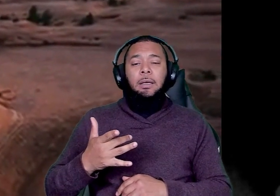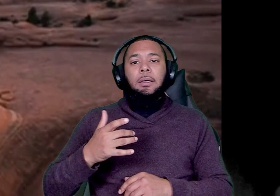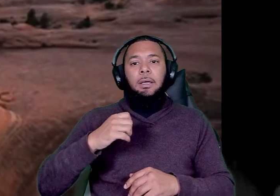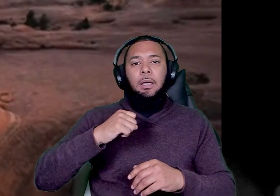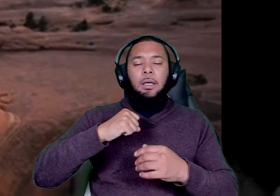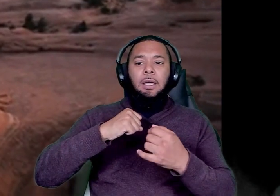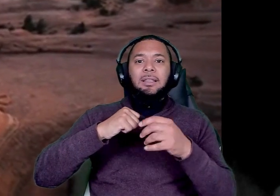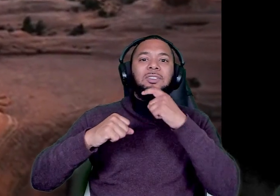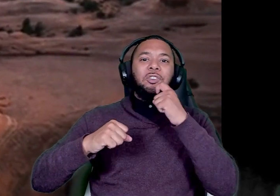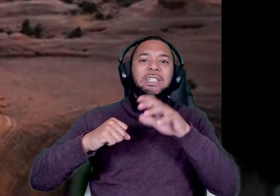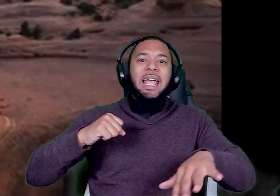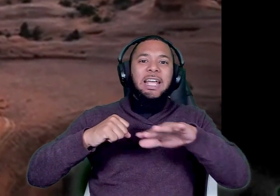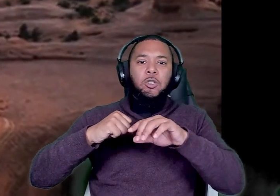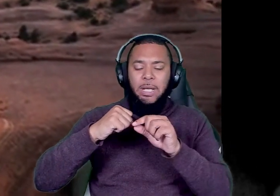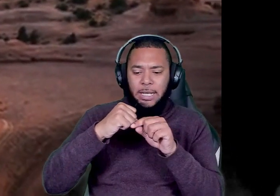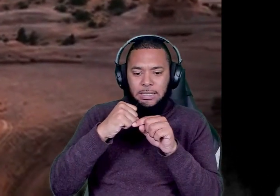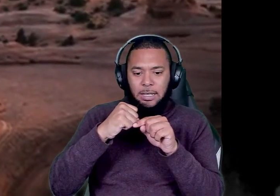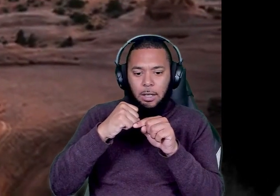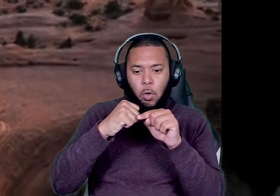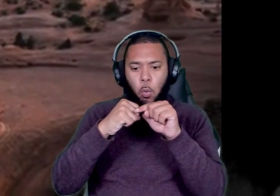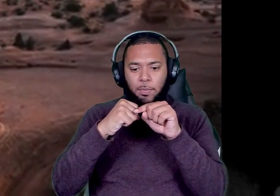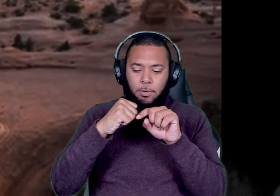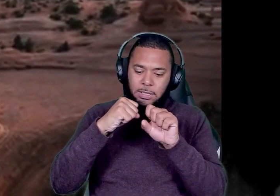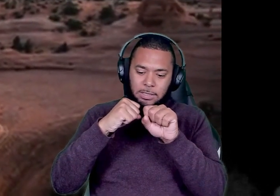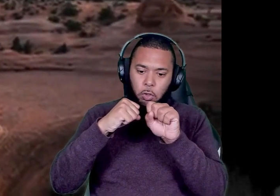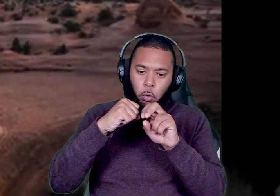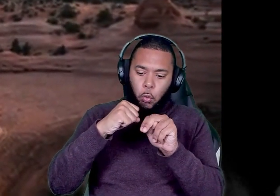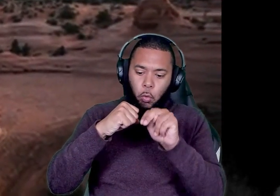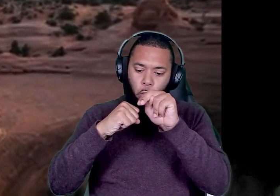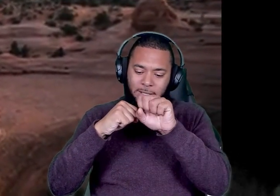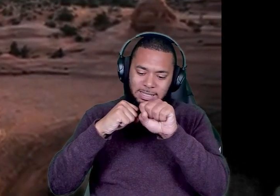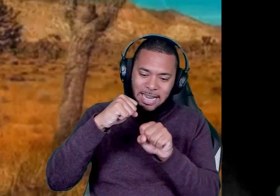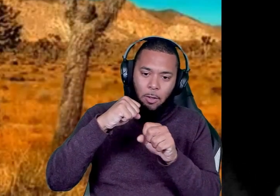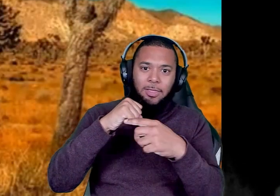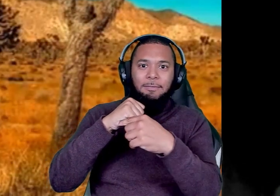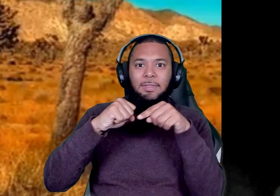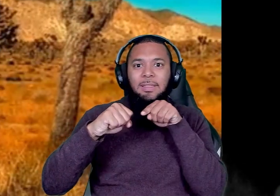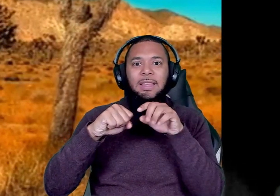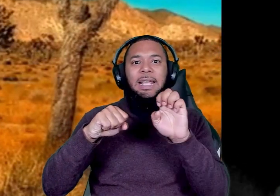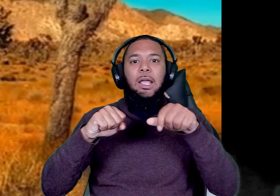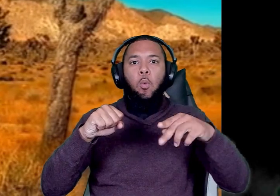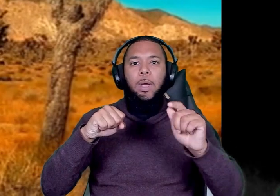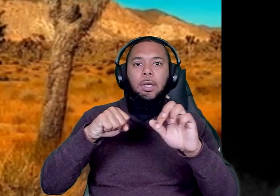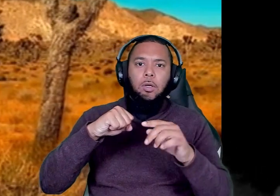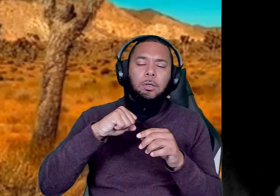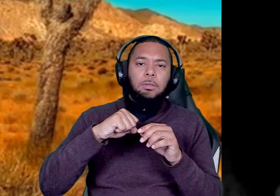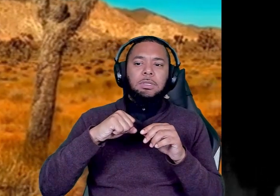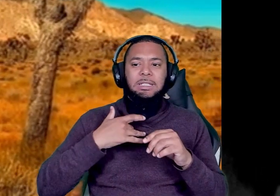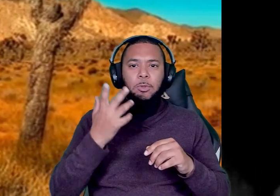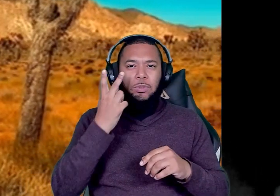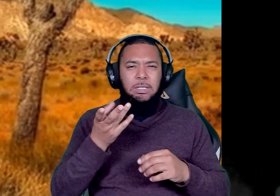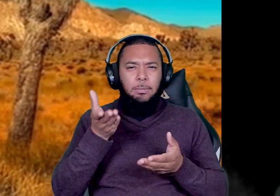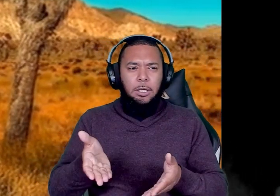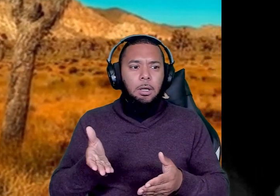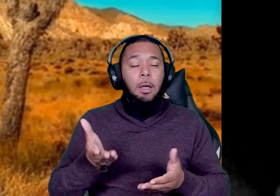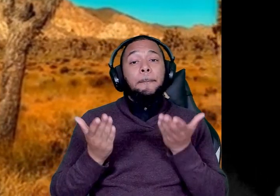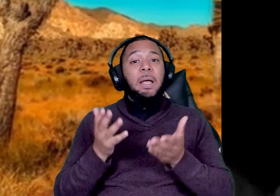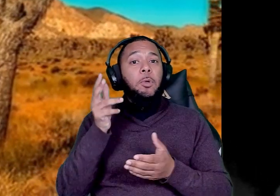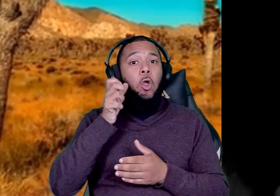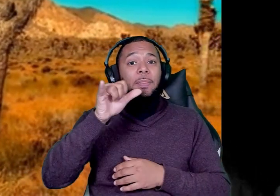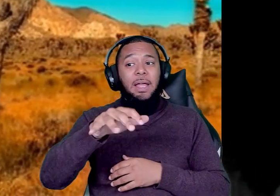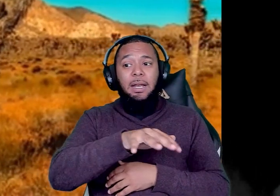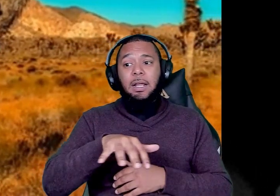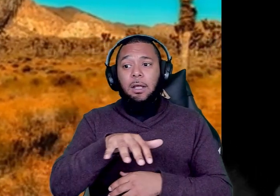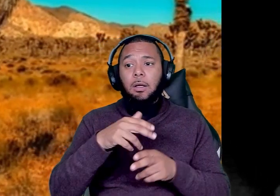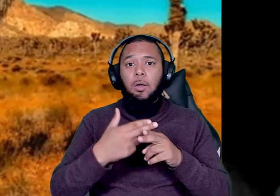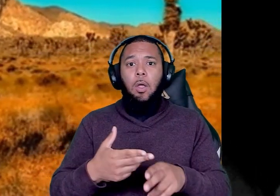south of the equator, just a little bit. And you might have heard about these areas in sailing ship lore. It's called the